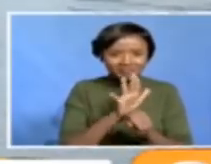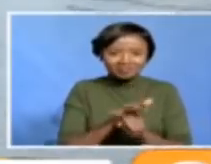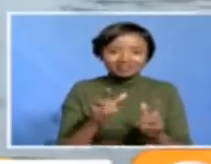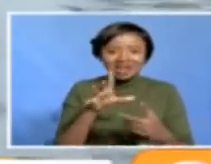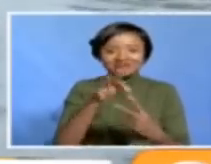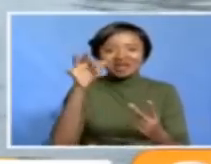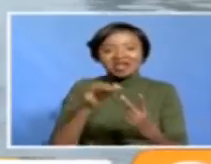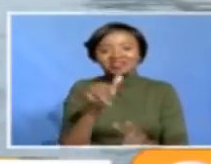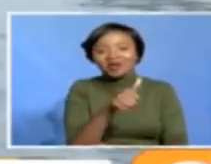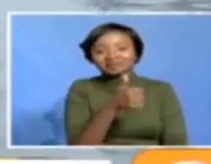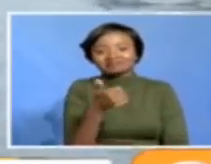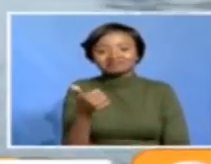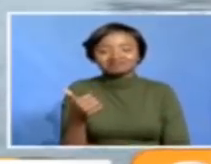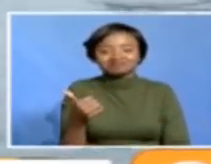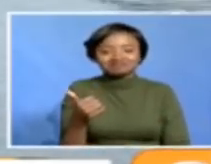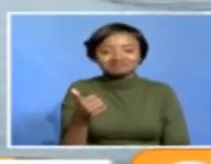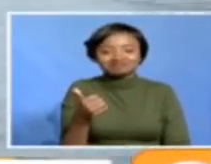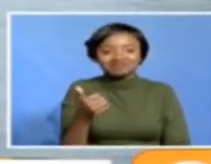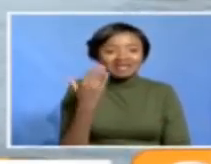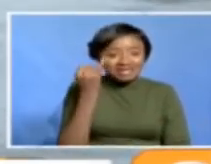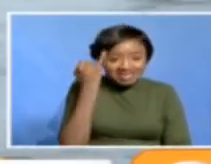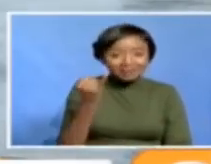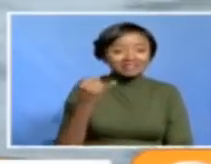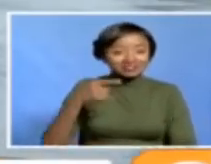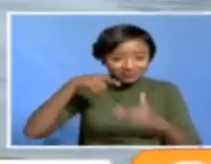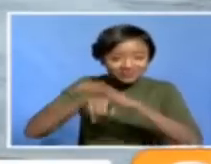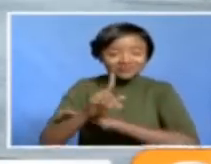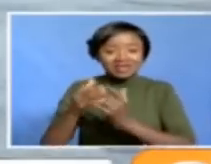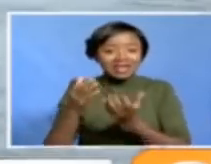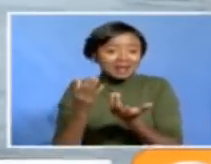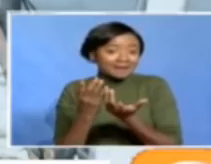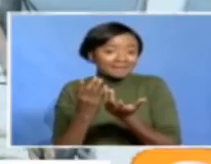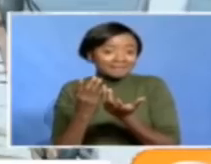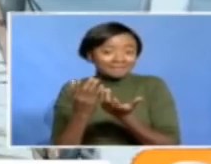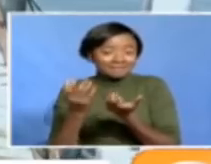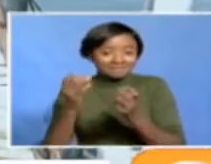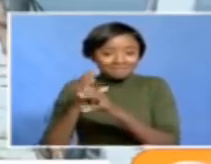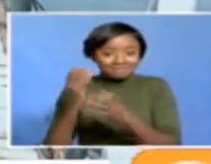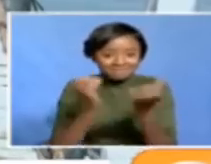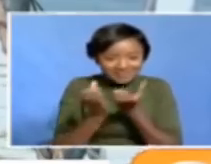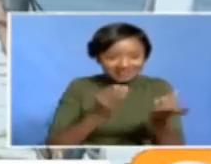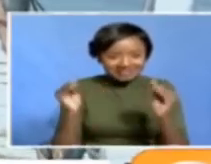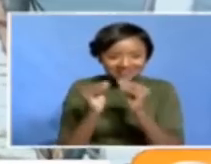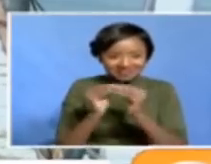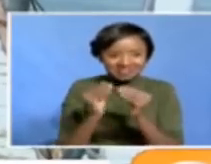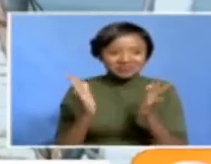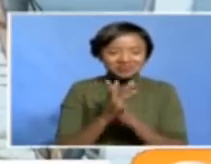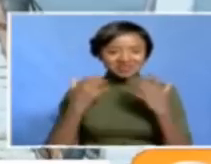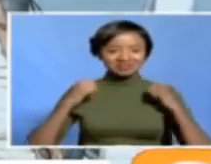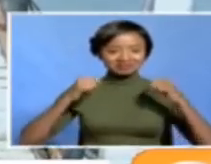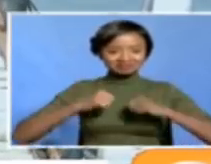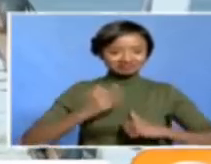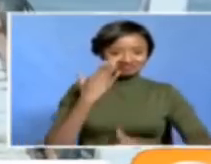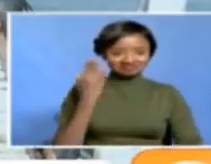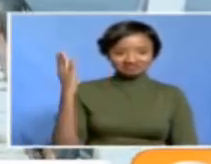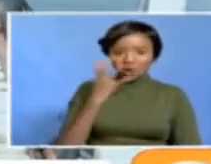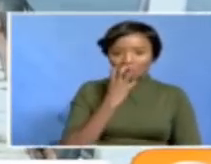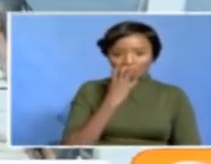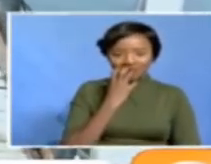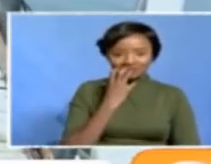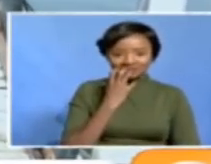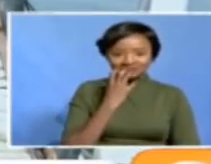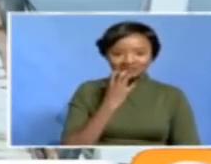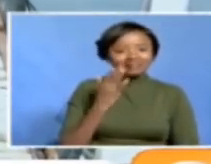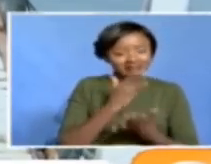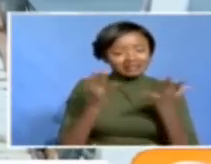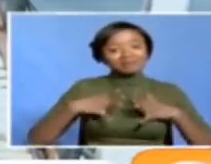option, the waterways. Imagine headed for a business meeting in a suit, in a vessel like this. Well, I'm told that's what some people actually